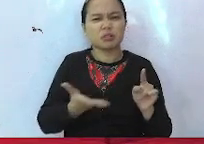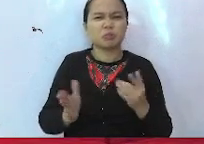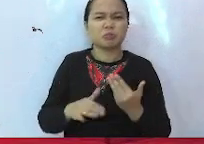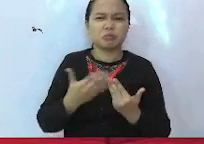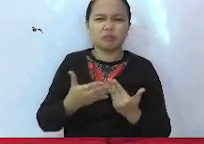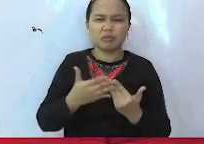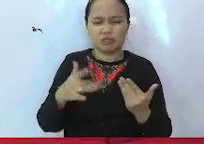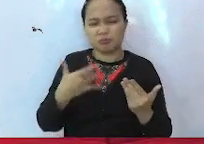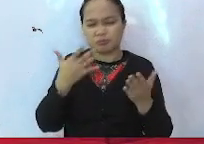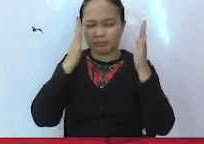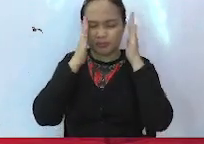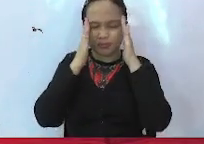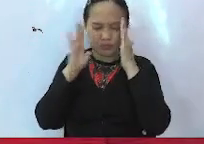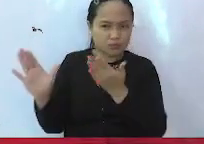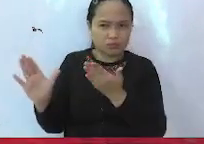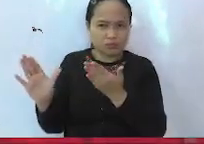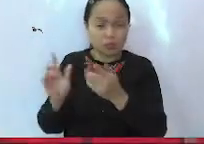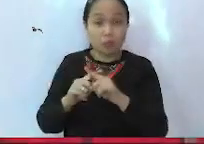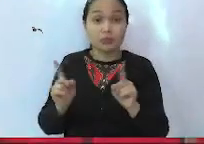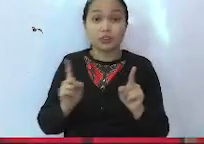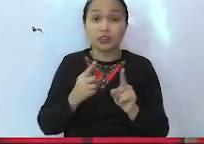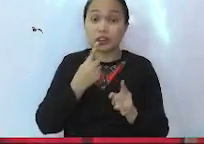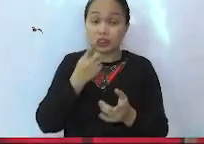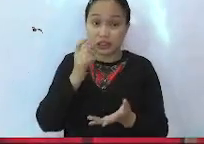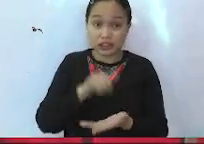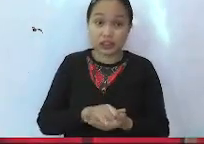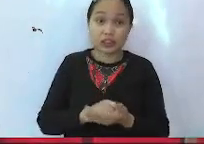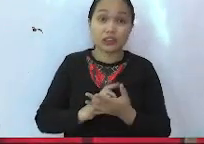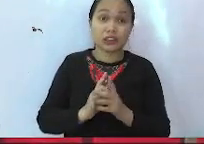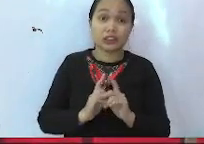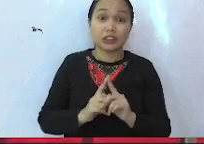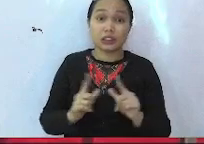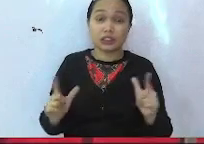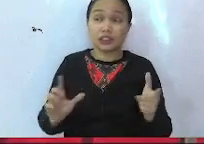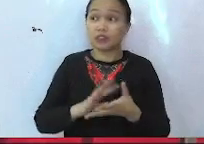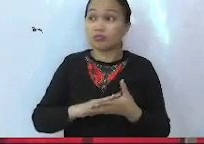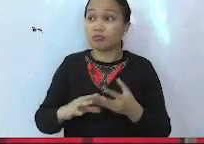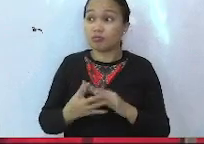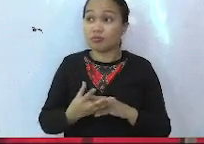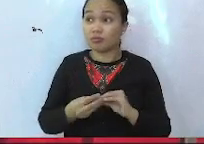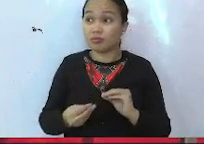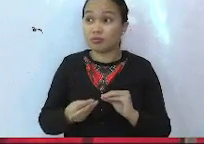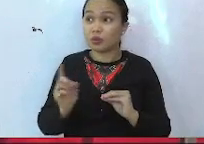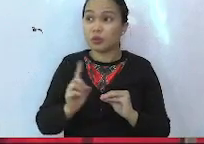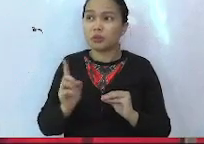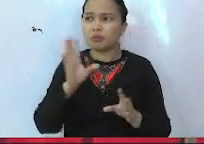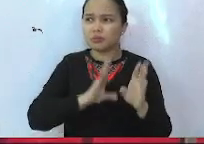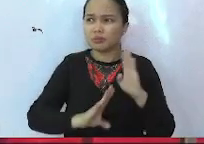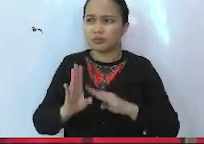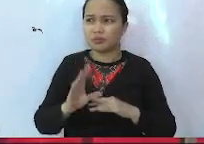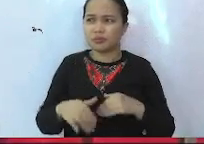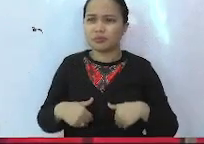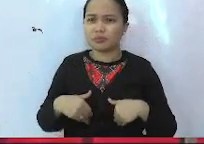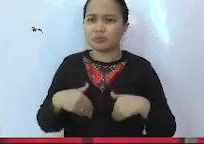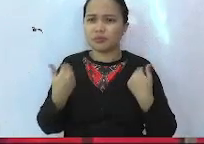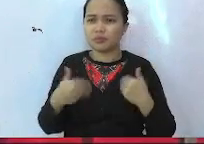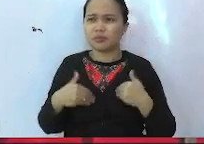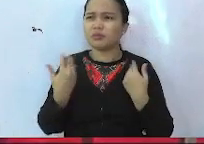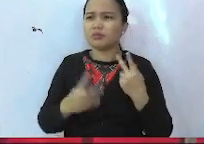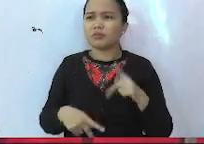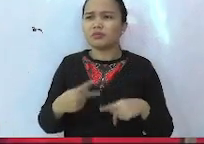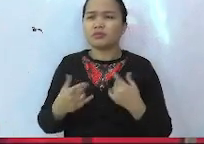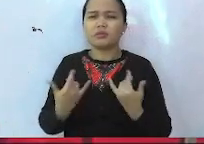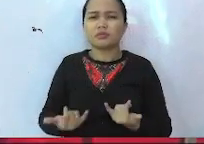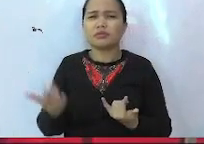right. Yeah. That's a great story, sir, because, you know, the problem of young people today, we're trying to show them, you